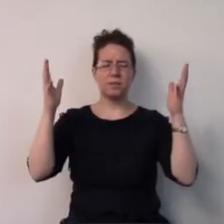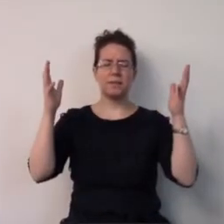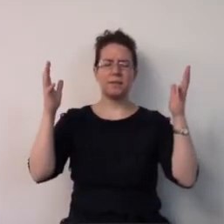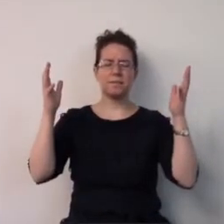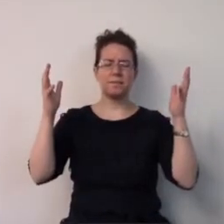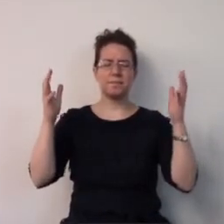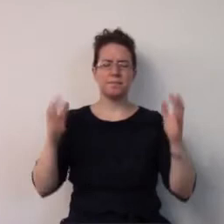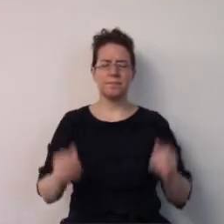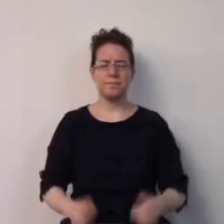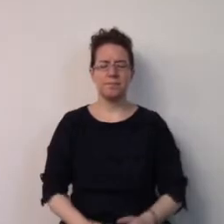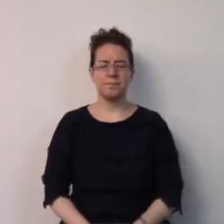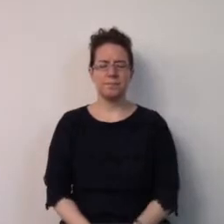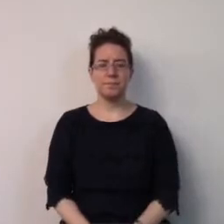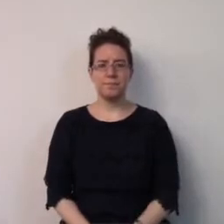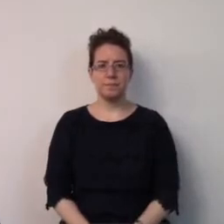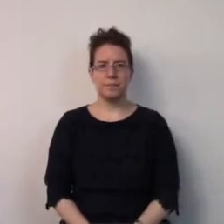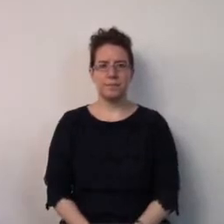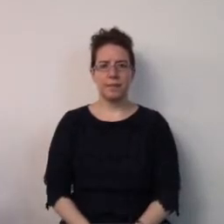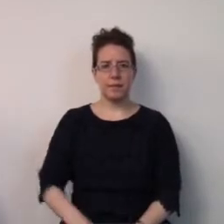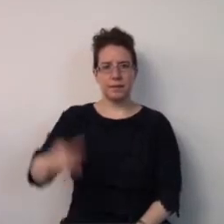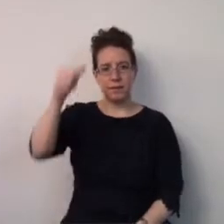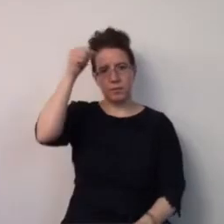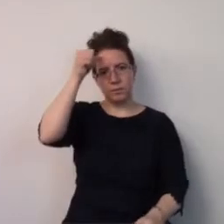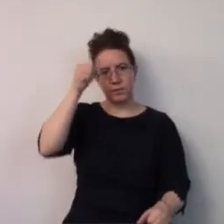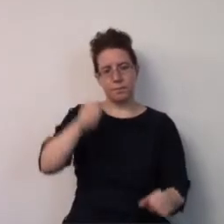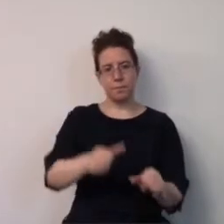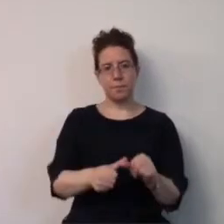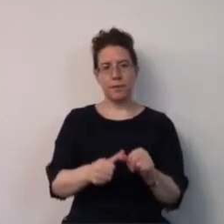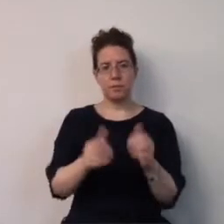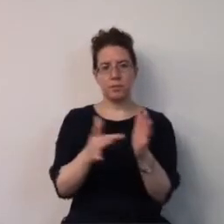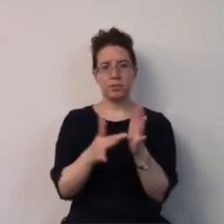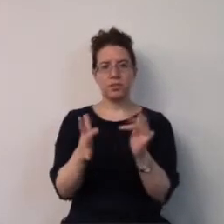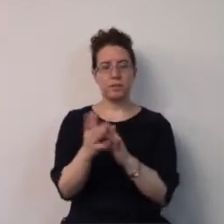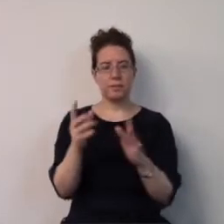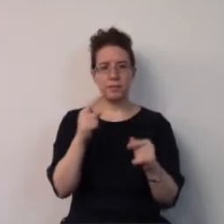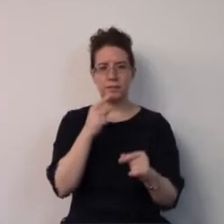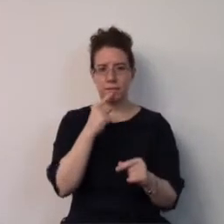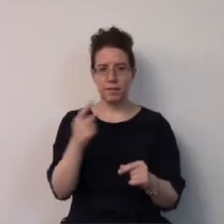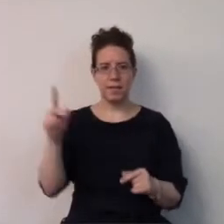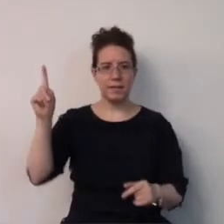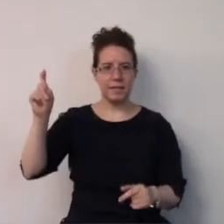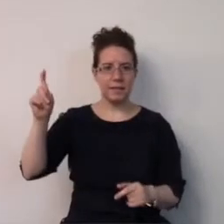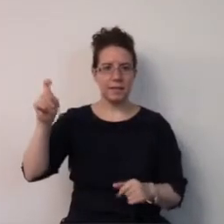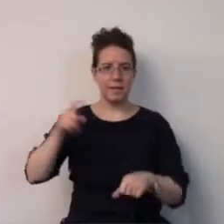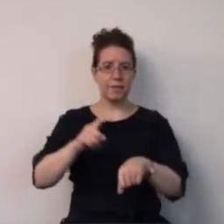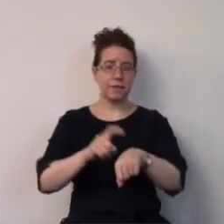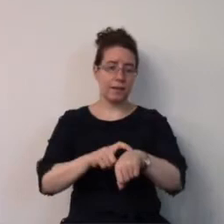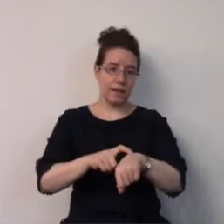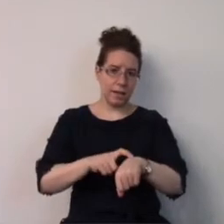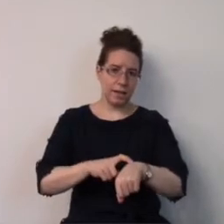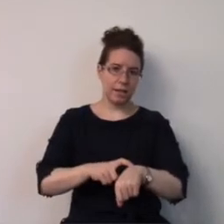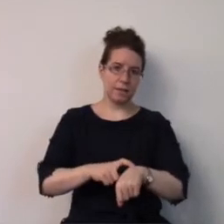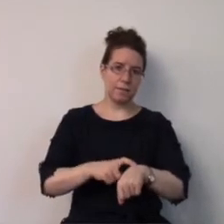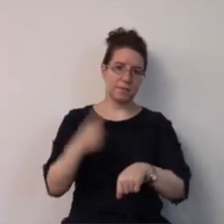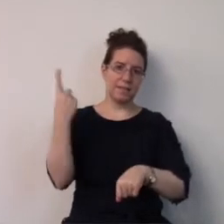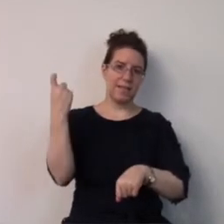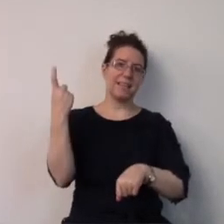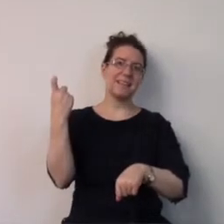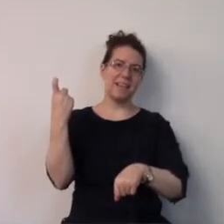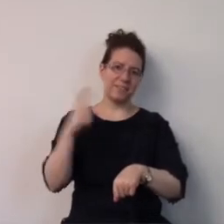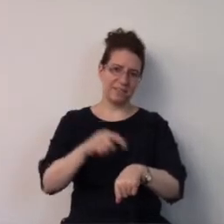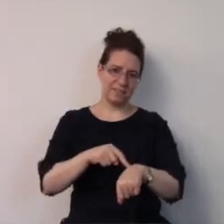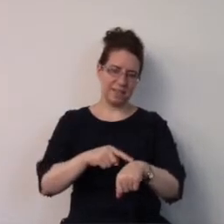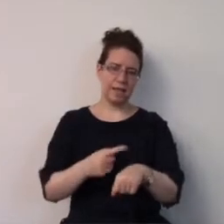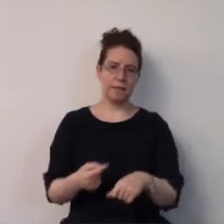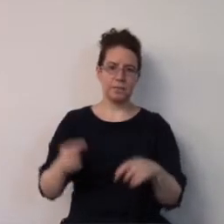hour your Lord doth come, when He is coming. But know this, that if the good men of the house had known in